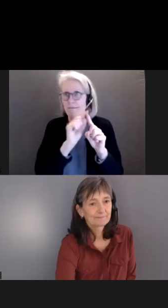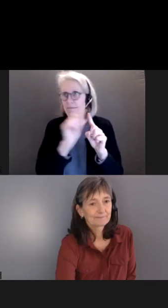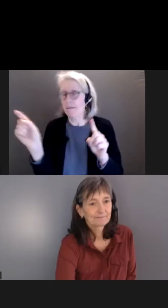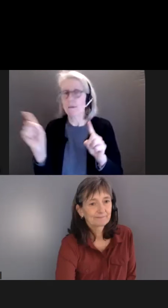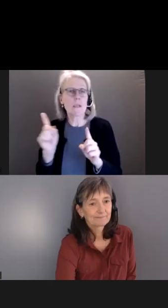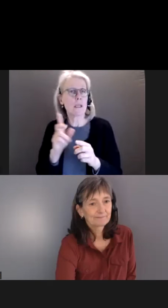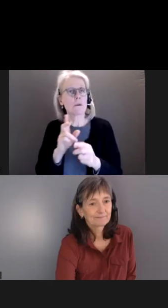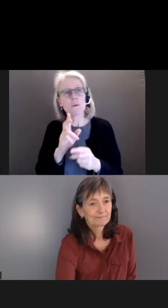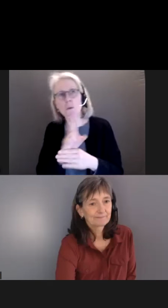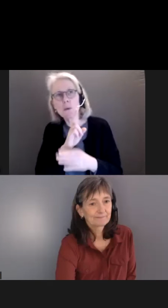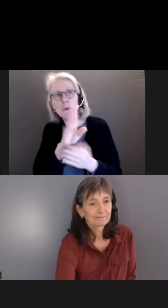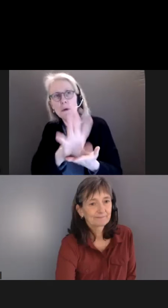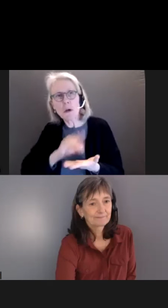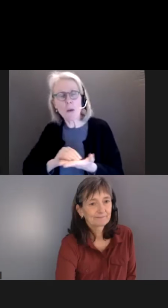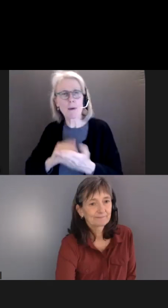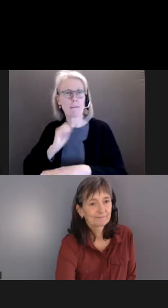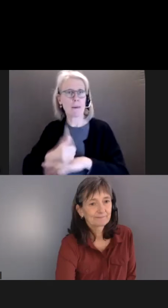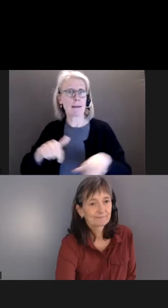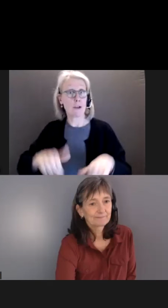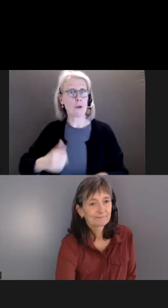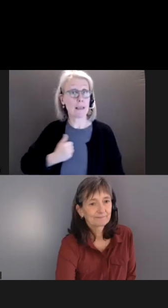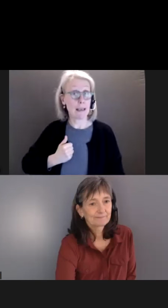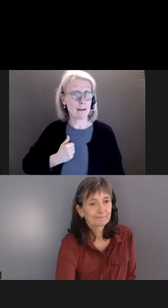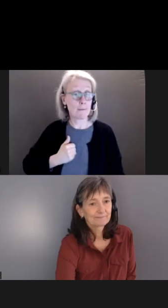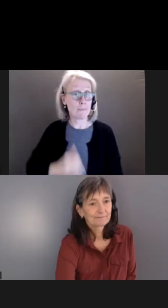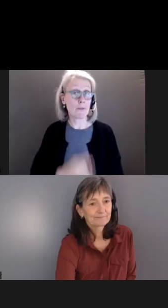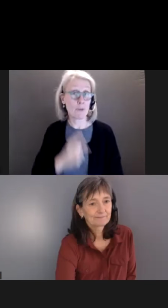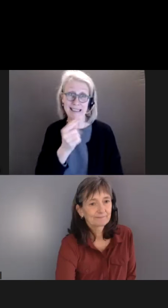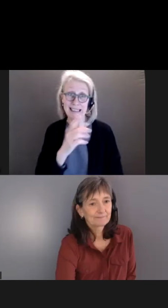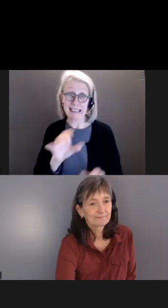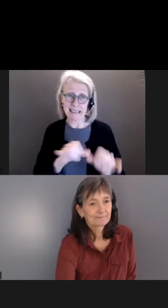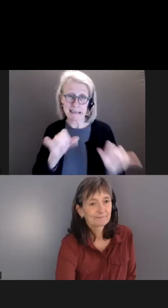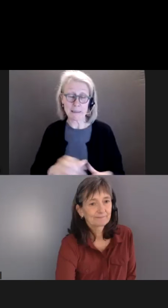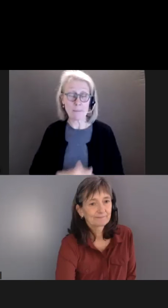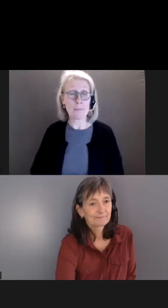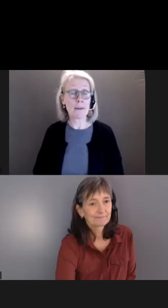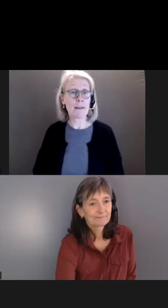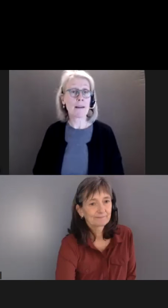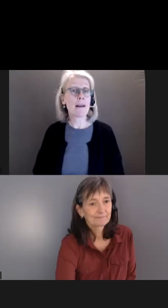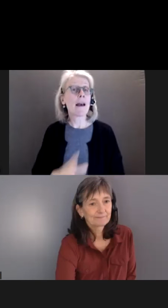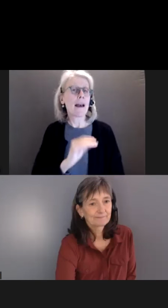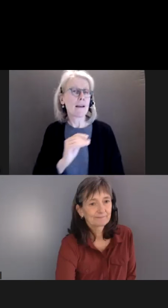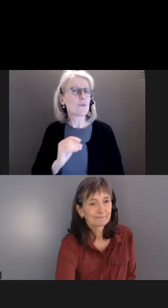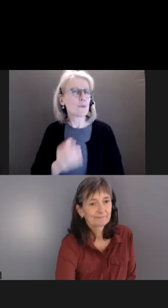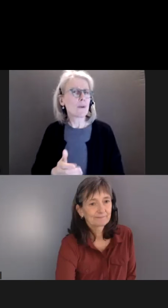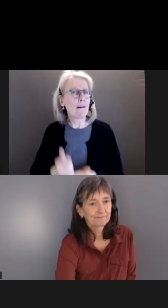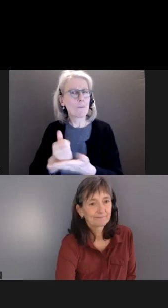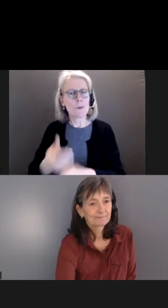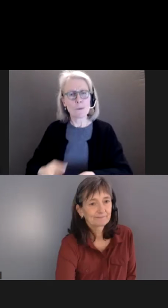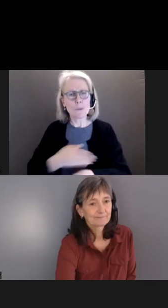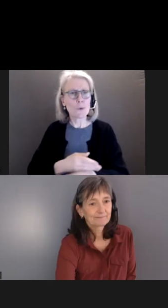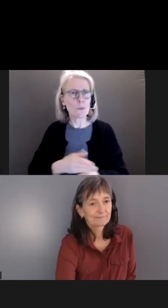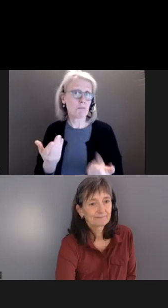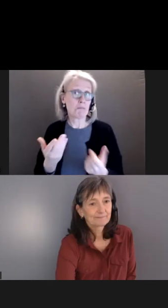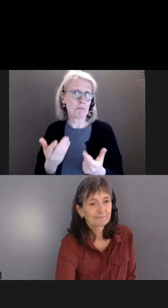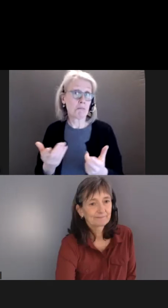that could be integrated into Canada's current long-term care system to improve both the availability and quality of home and community-based